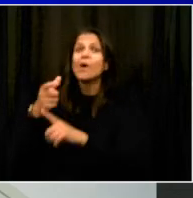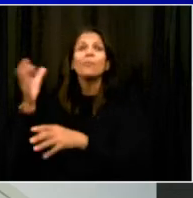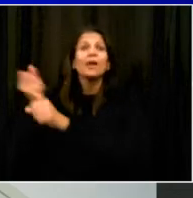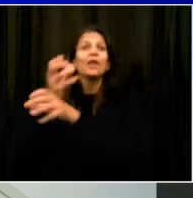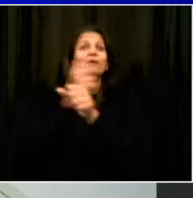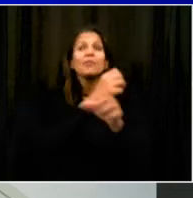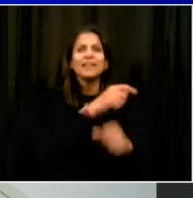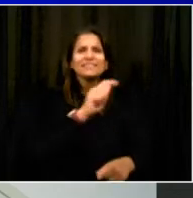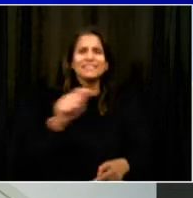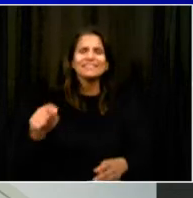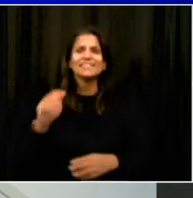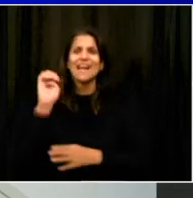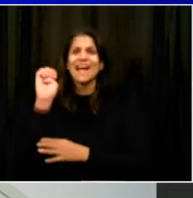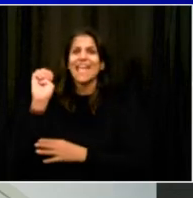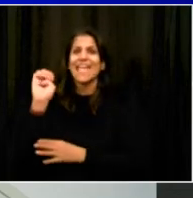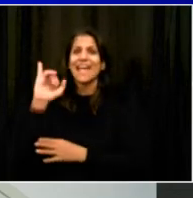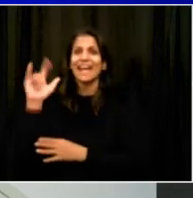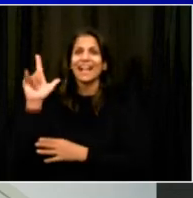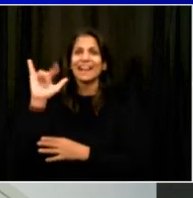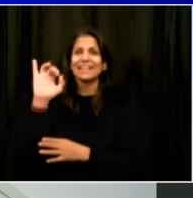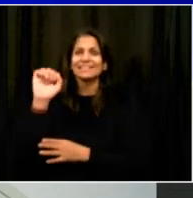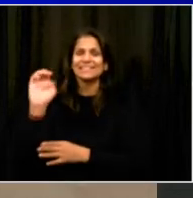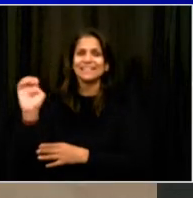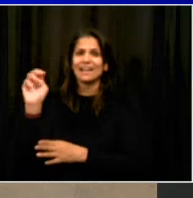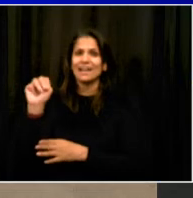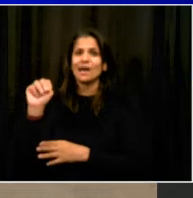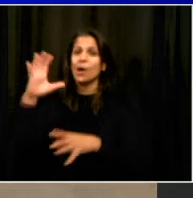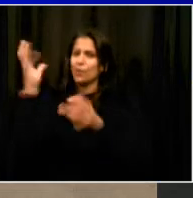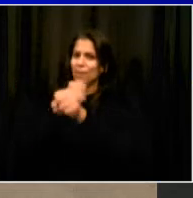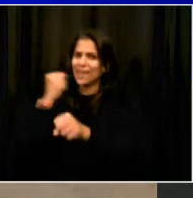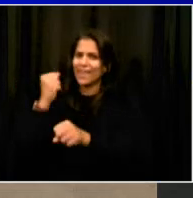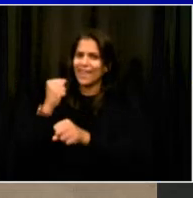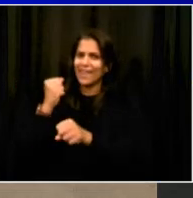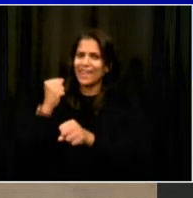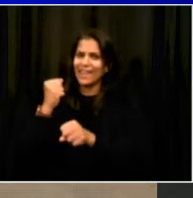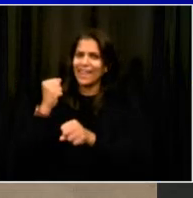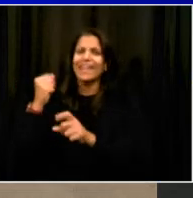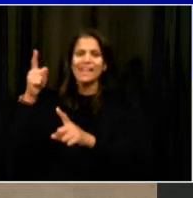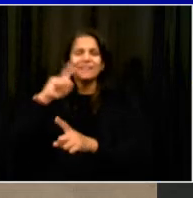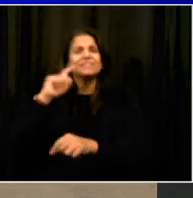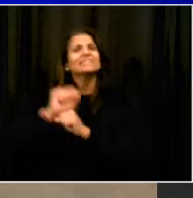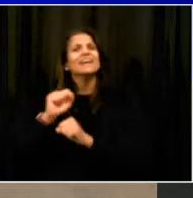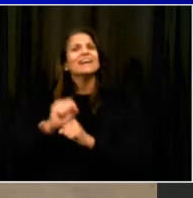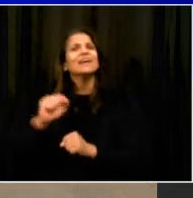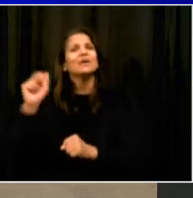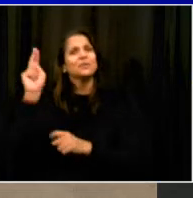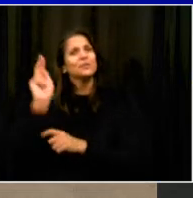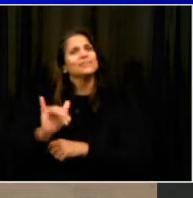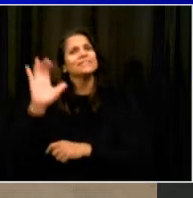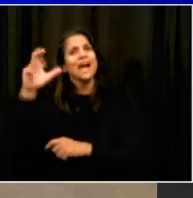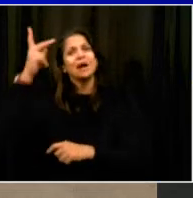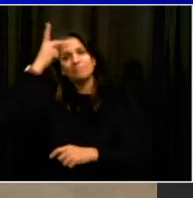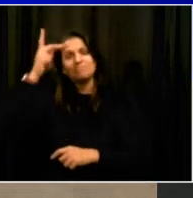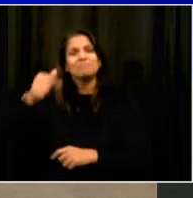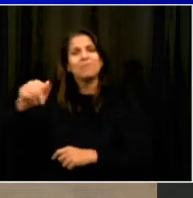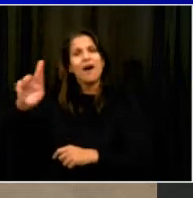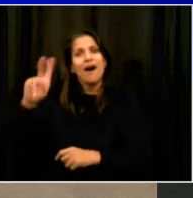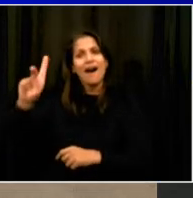package, which includes the fabulous social distancing towel. This is a